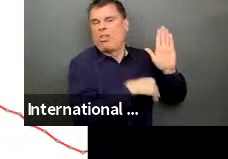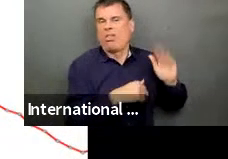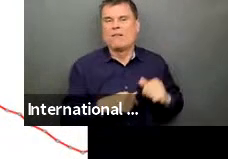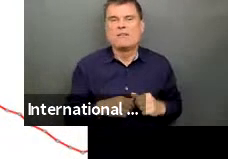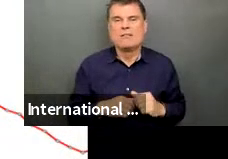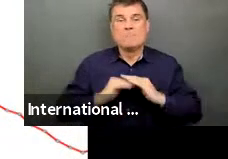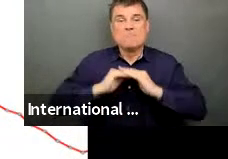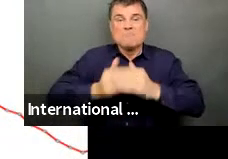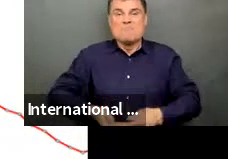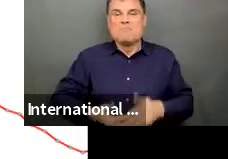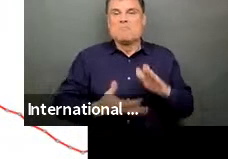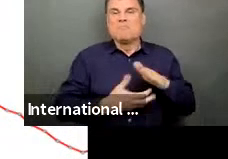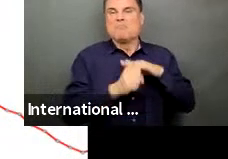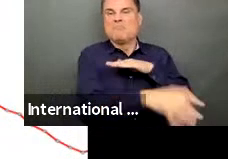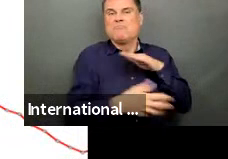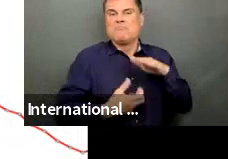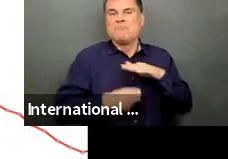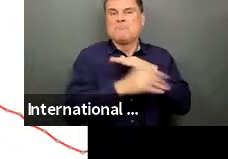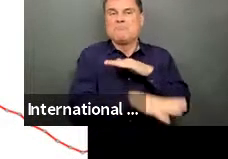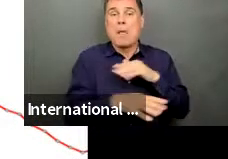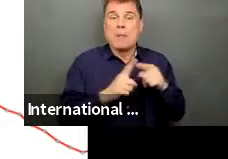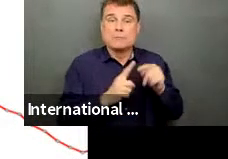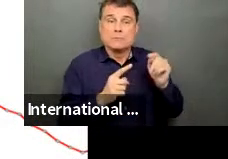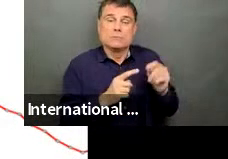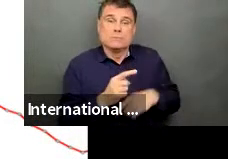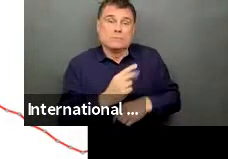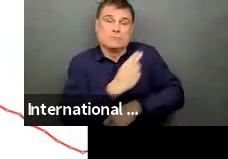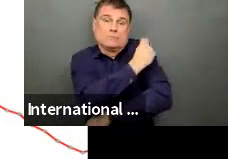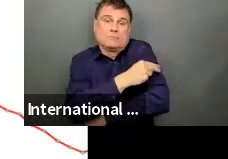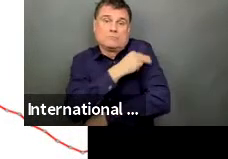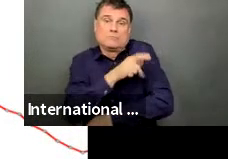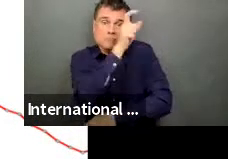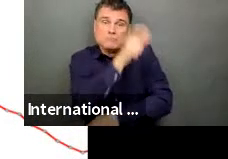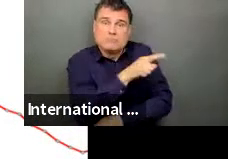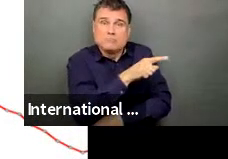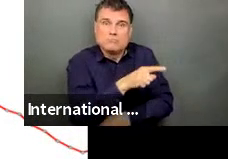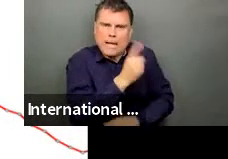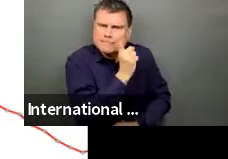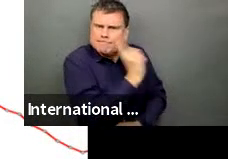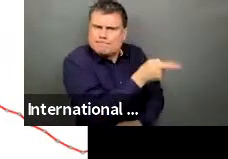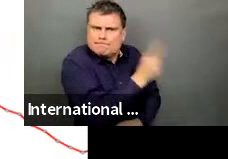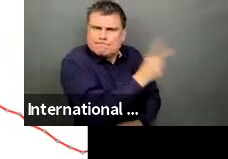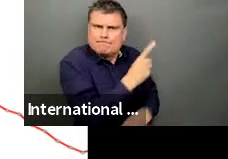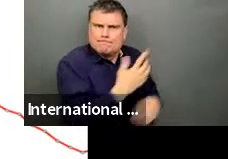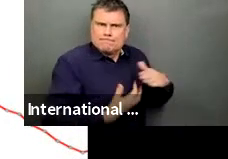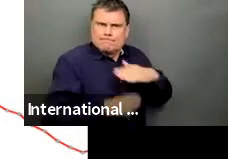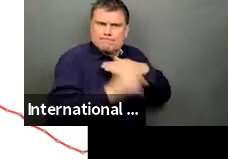However, over time, there was a positive and symbolic effect.